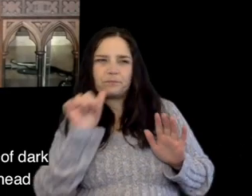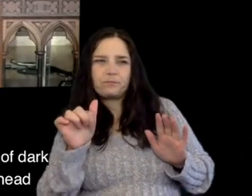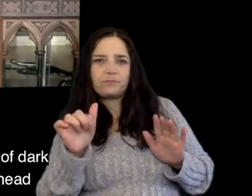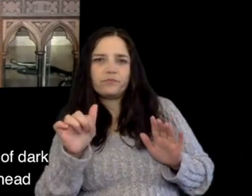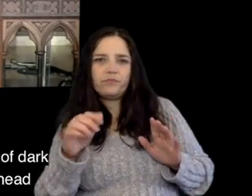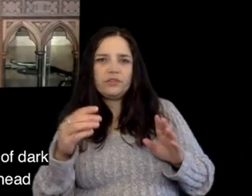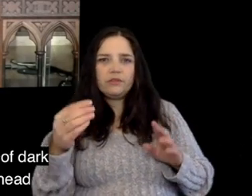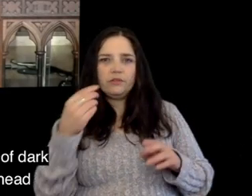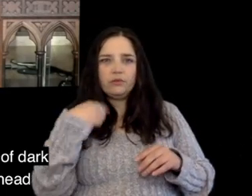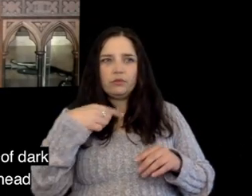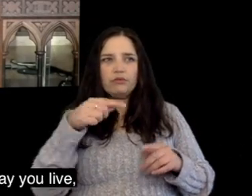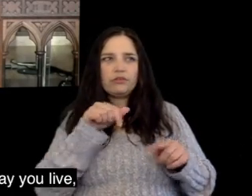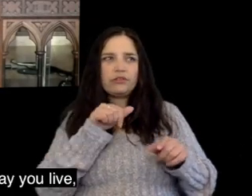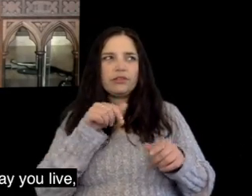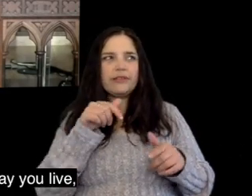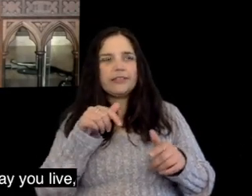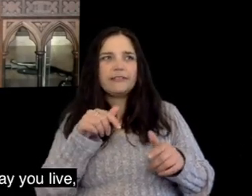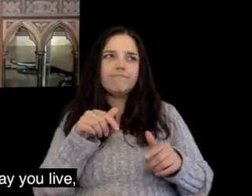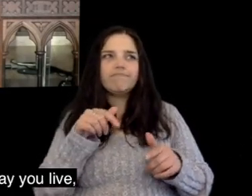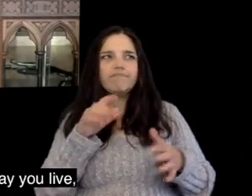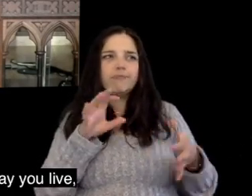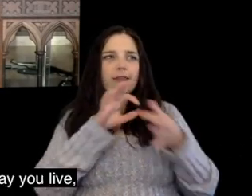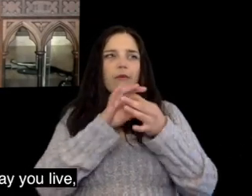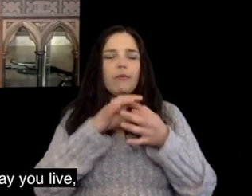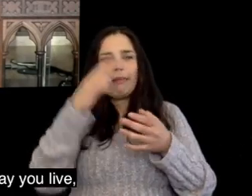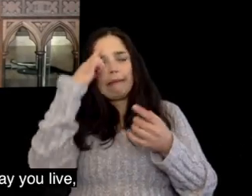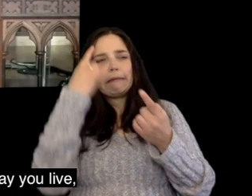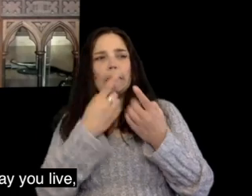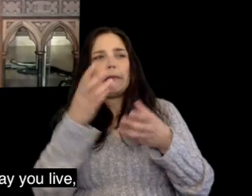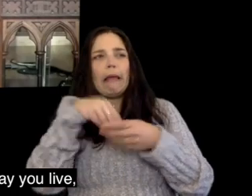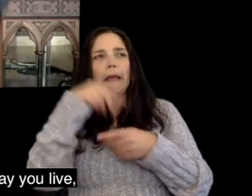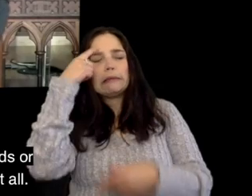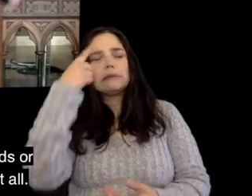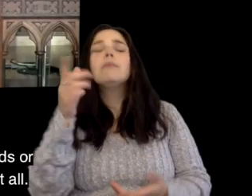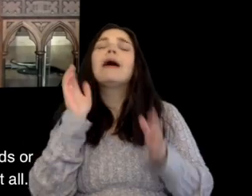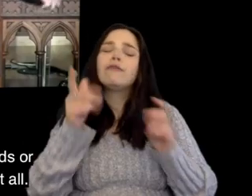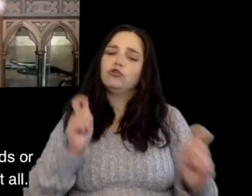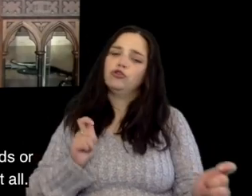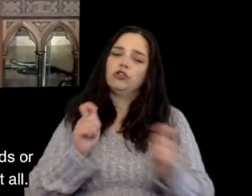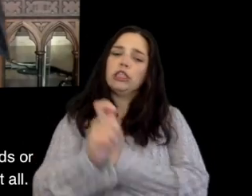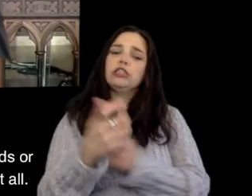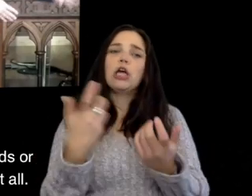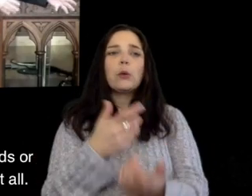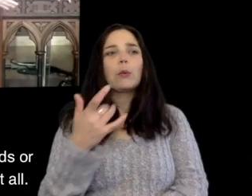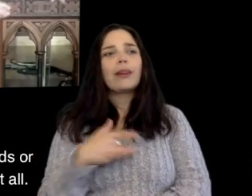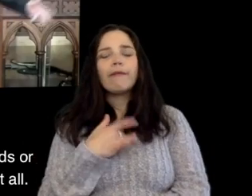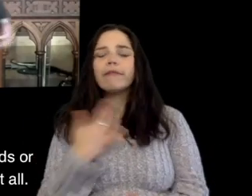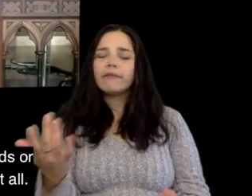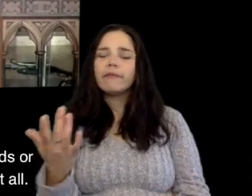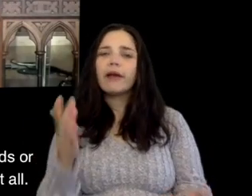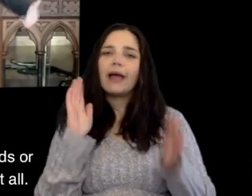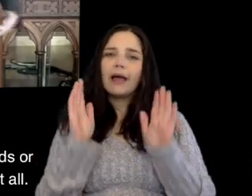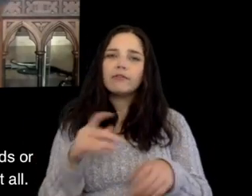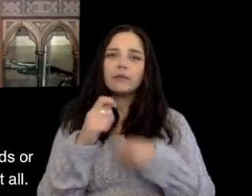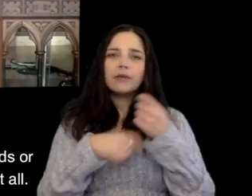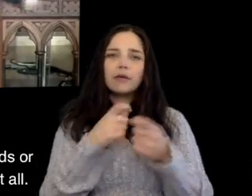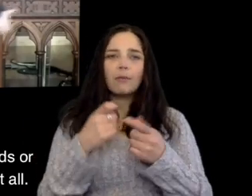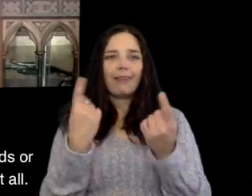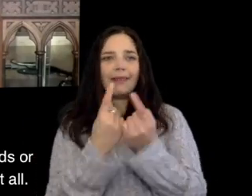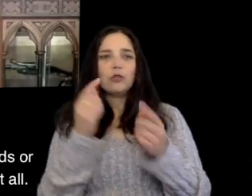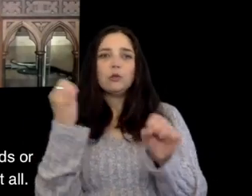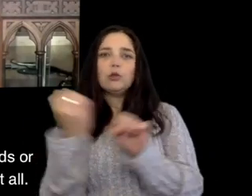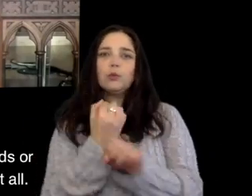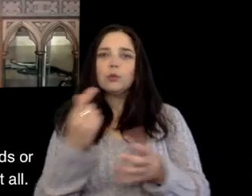of doctrinal stuff in your head, then it has to change the way you live. It has to result in